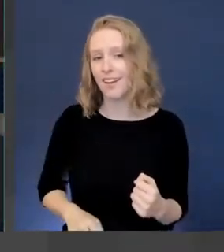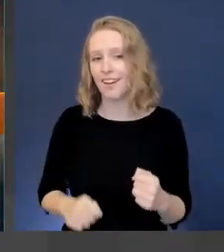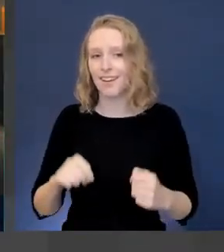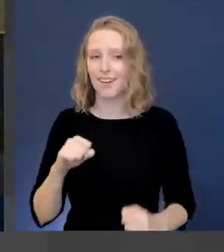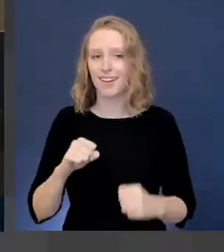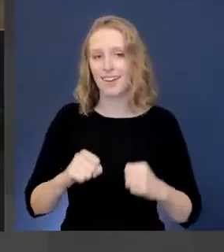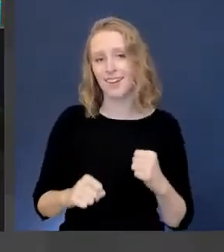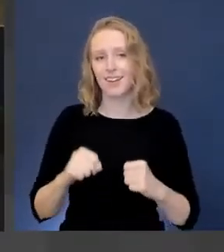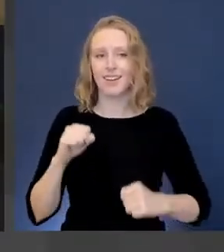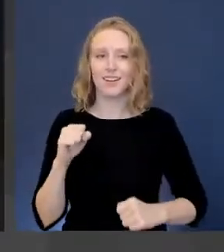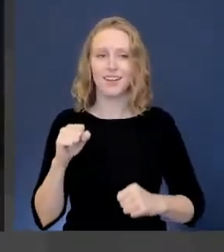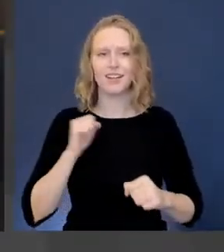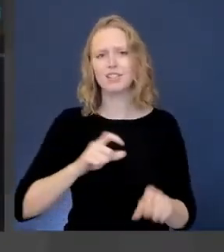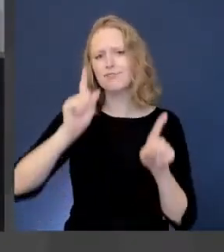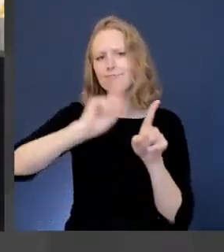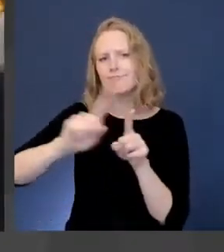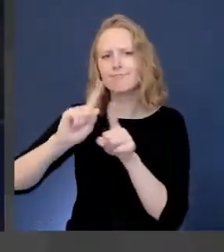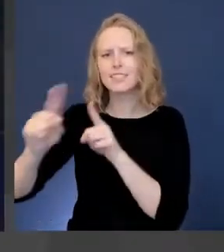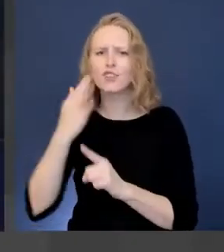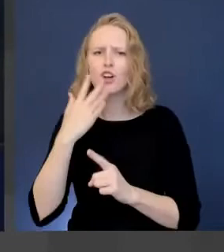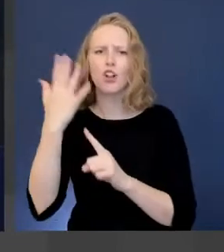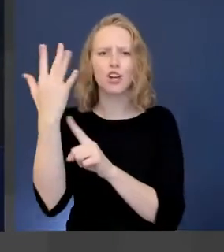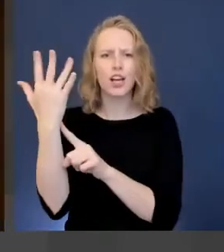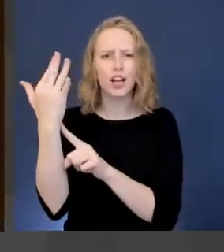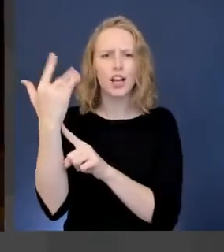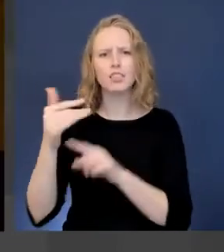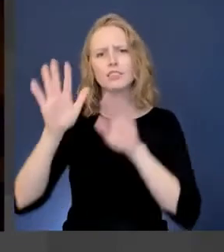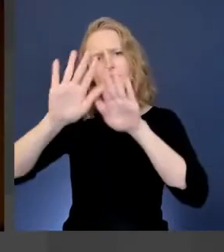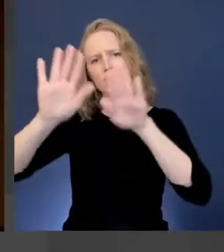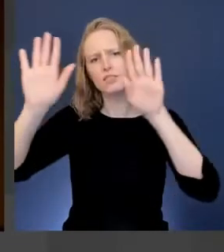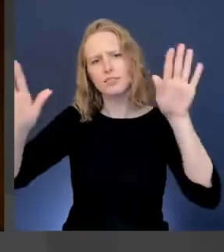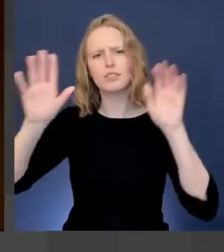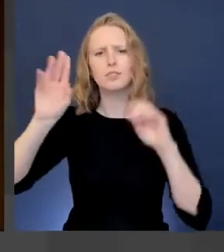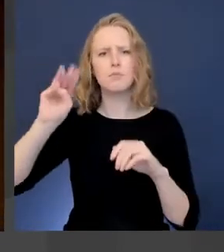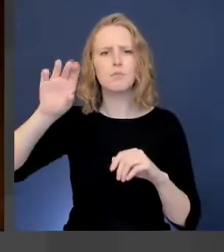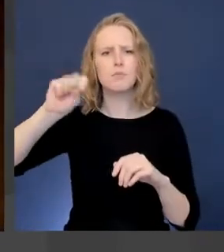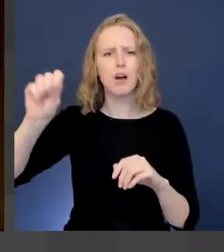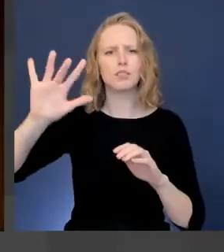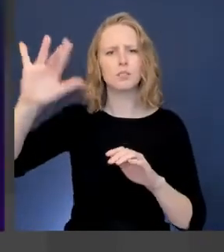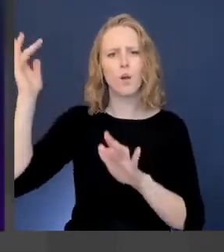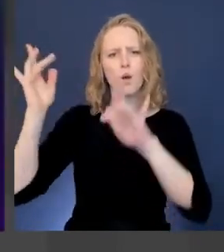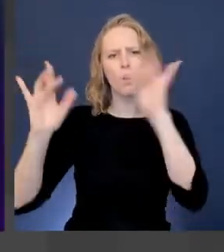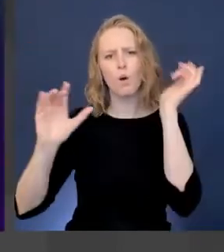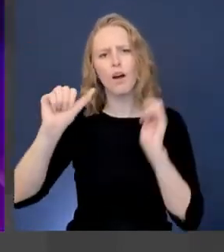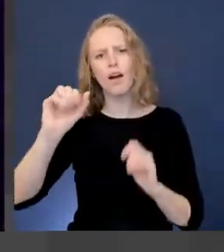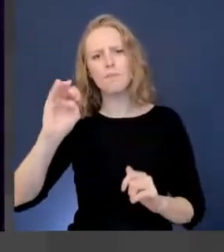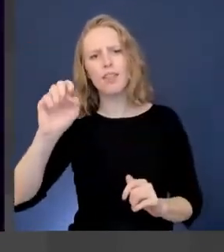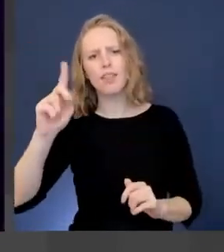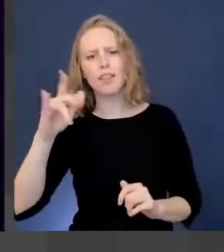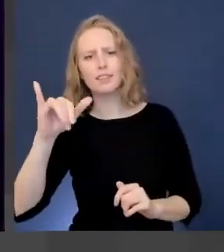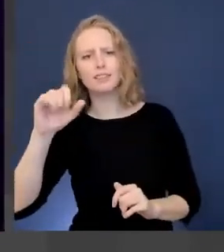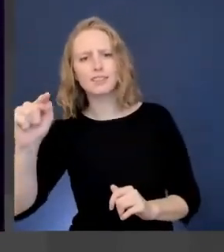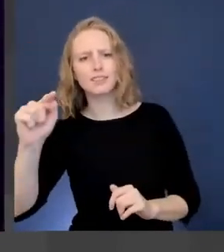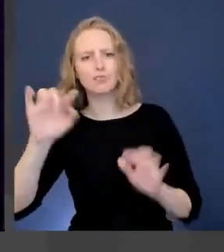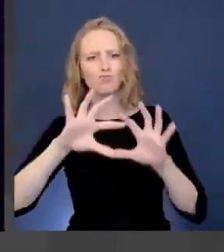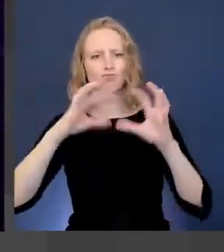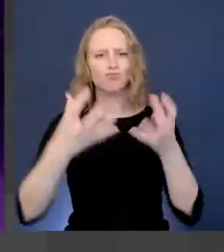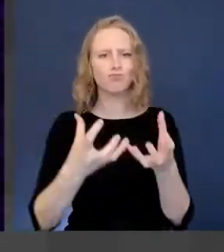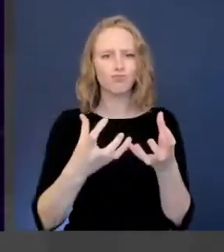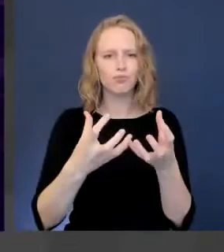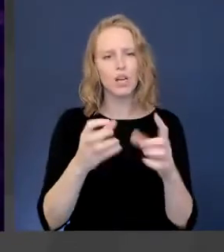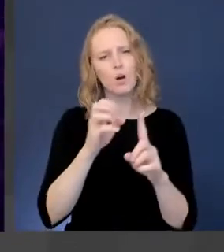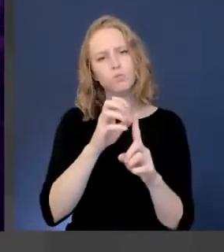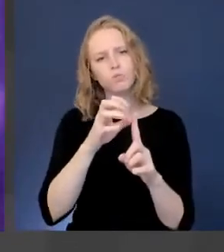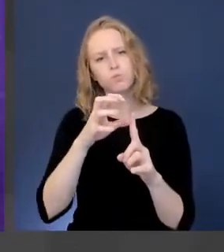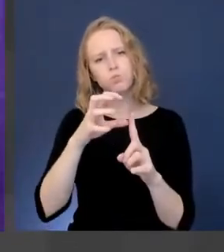There's brand new colored candles and the lichen makes rocks glow. You'll find some amethyst if you look inside a geode. The buds grow into clusters, then